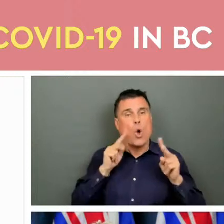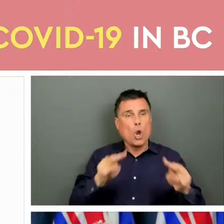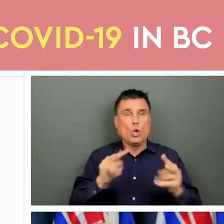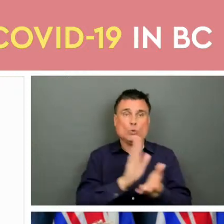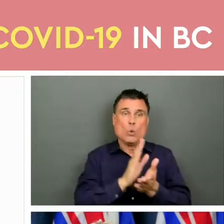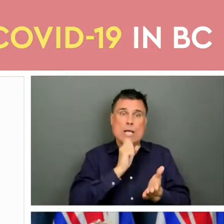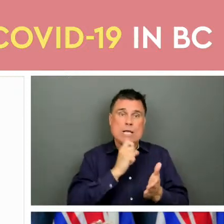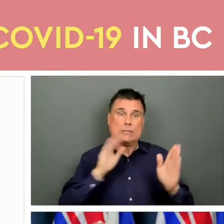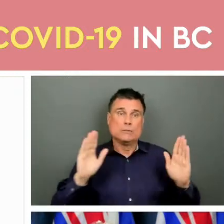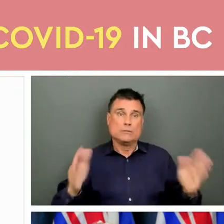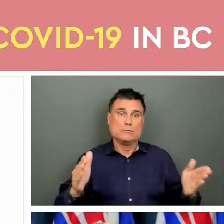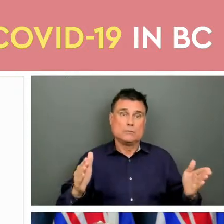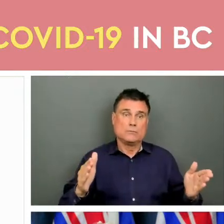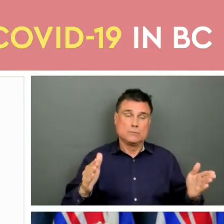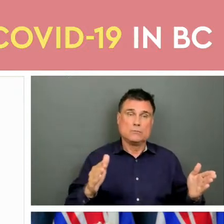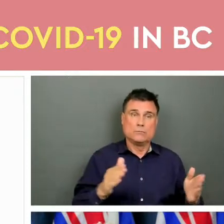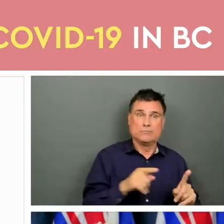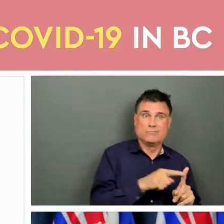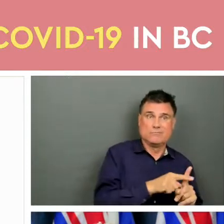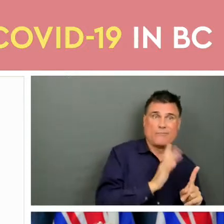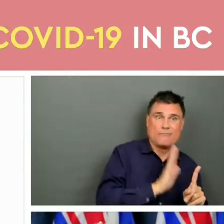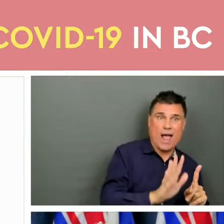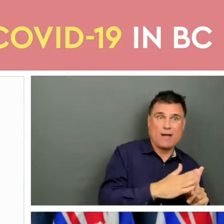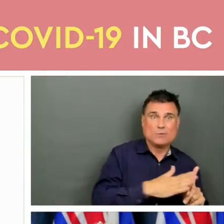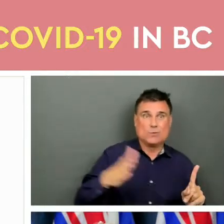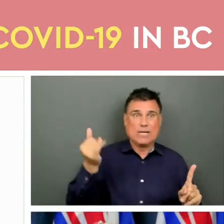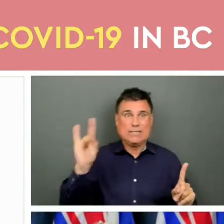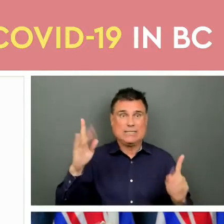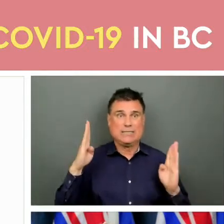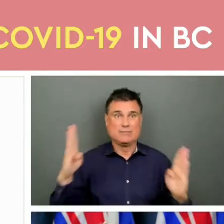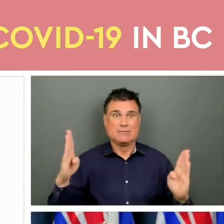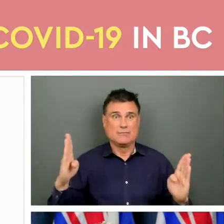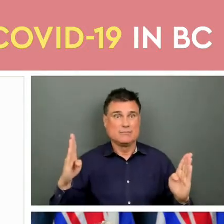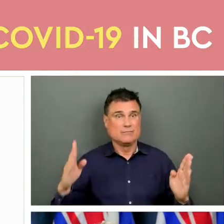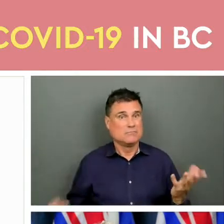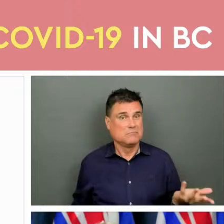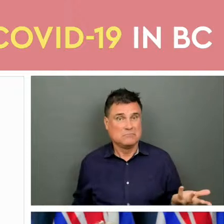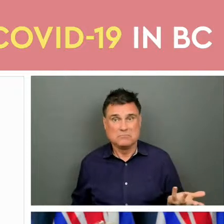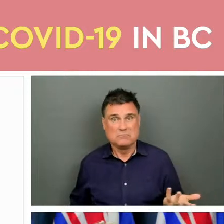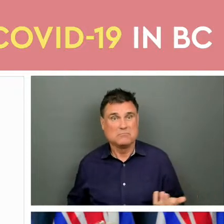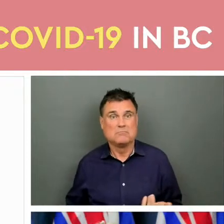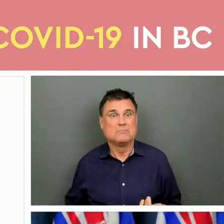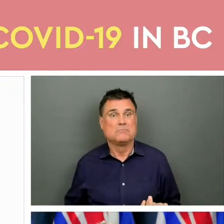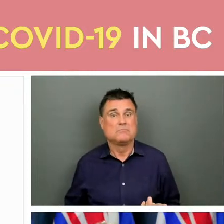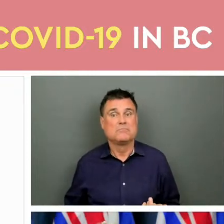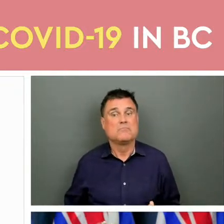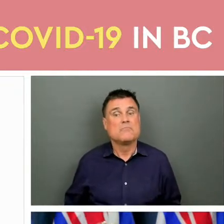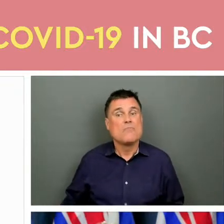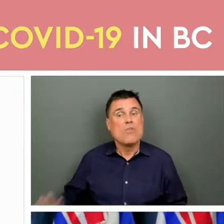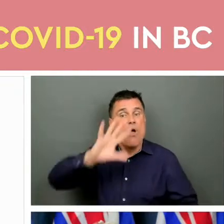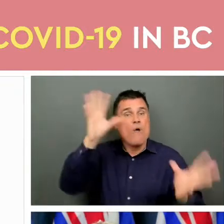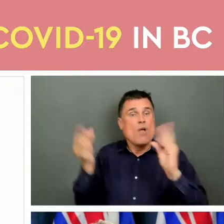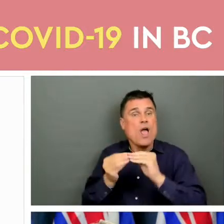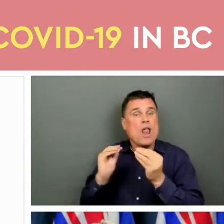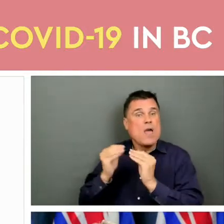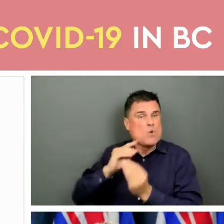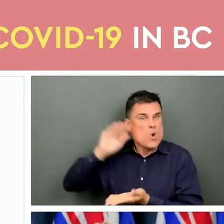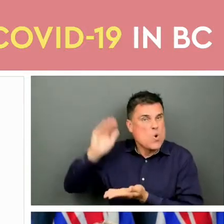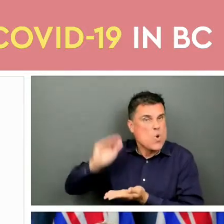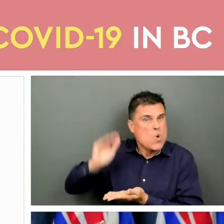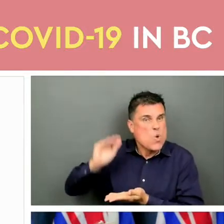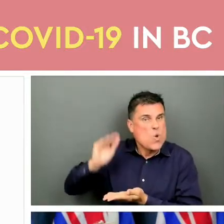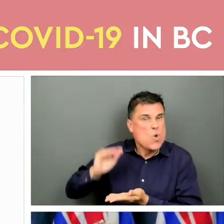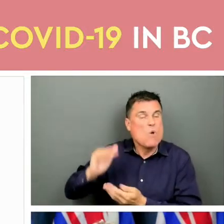years in BC, and overall the numbers of cases remain low in this age group. Hospitalization is